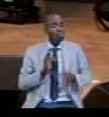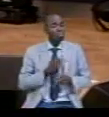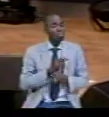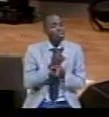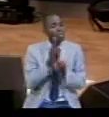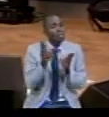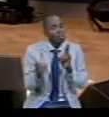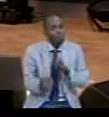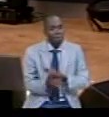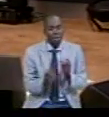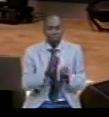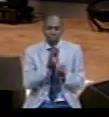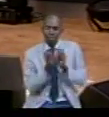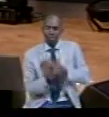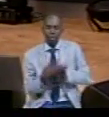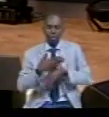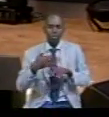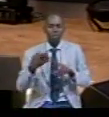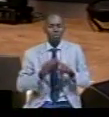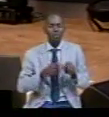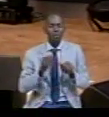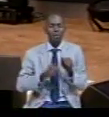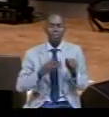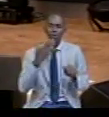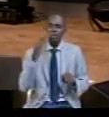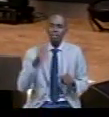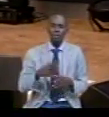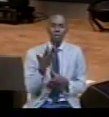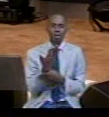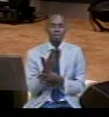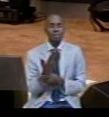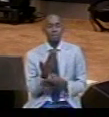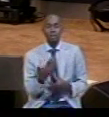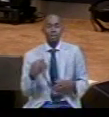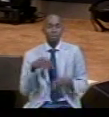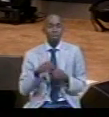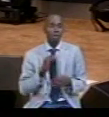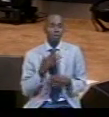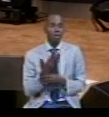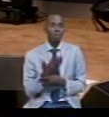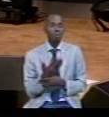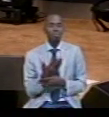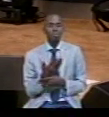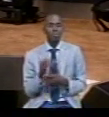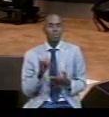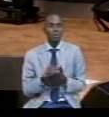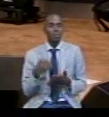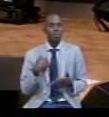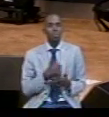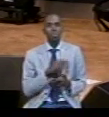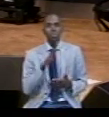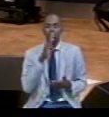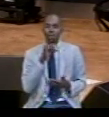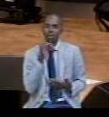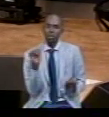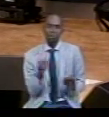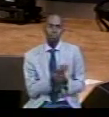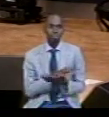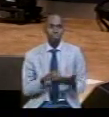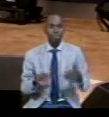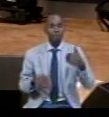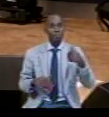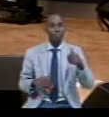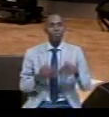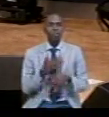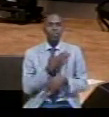away from every evil in our hand, that we perish not. Look at verse 10. In verse 10, and